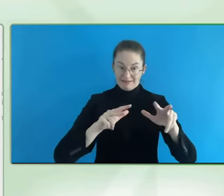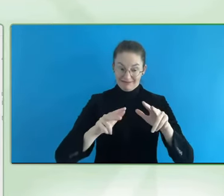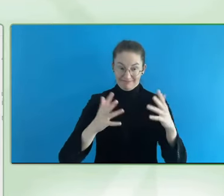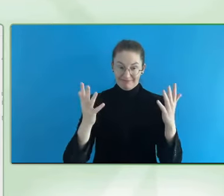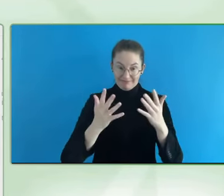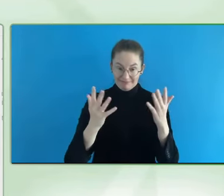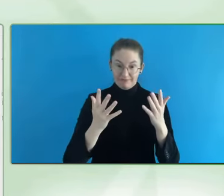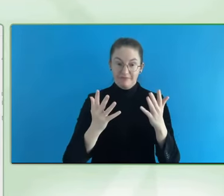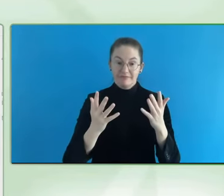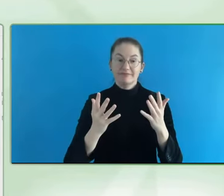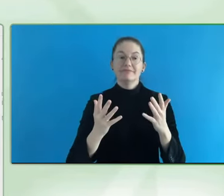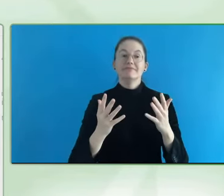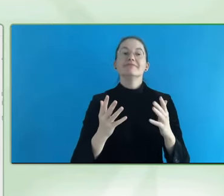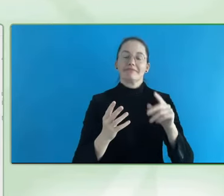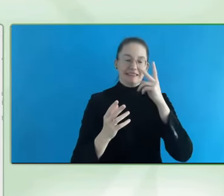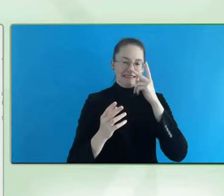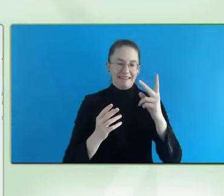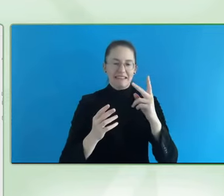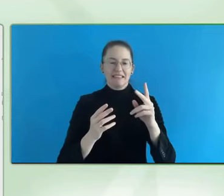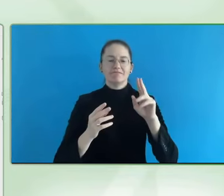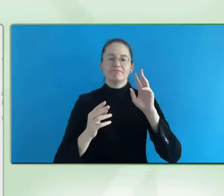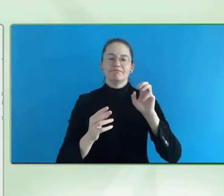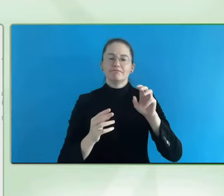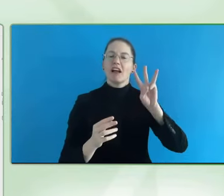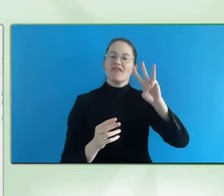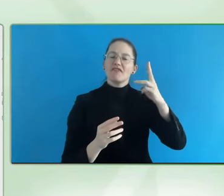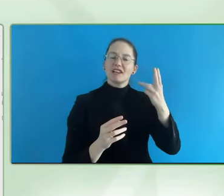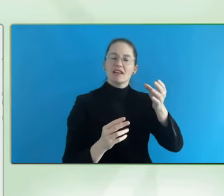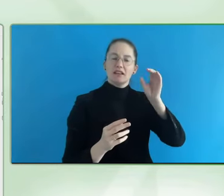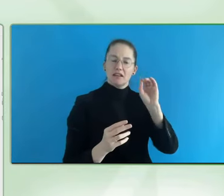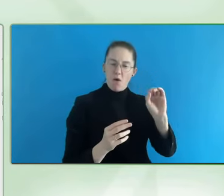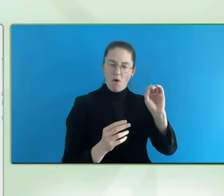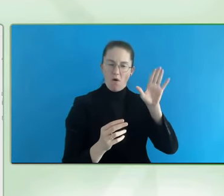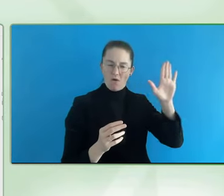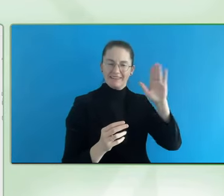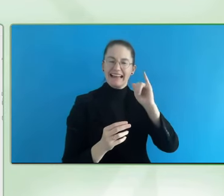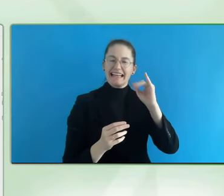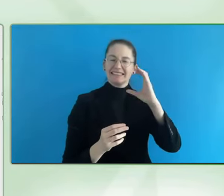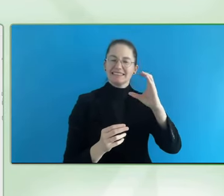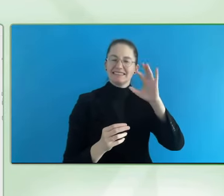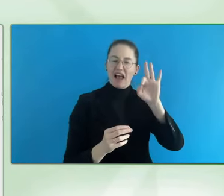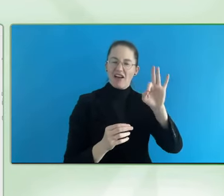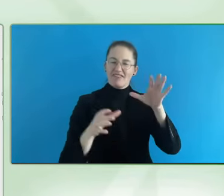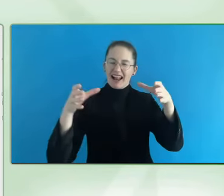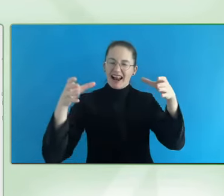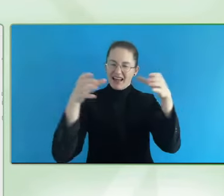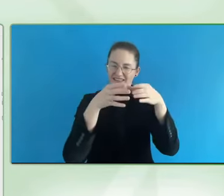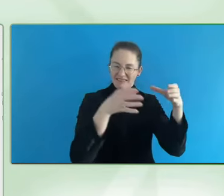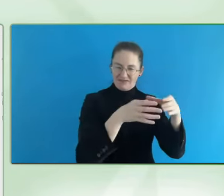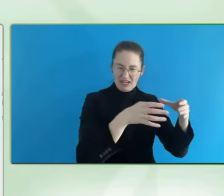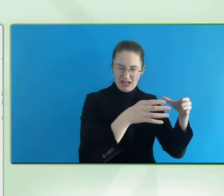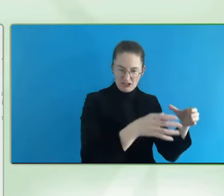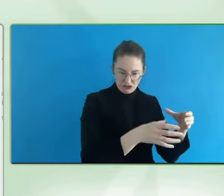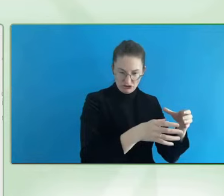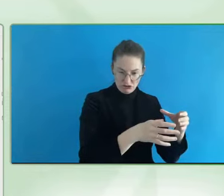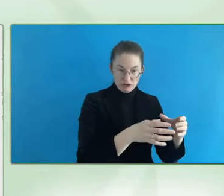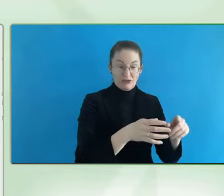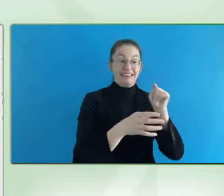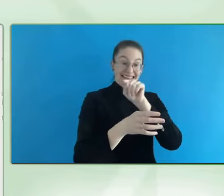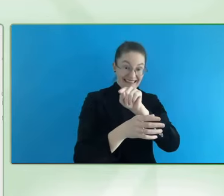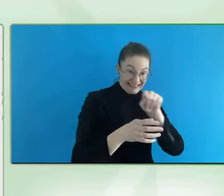The preparation of the IEP and the implementation of various support and aids